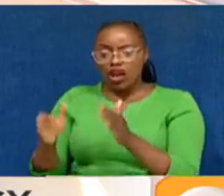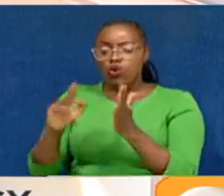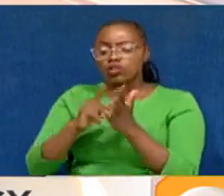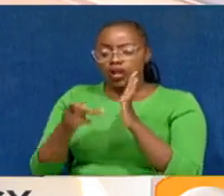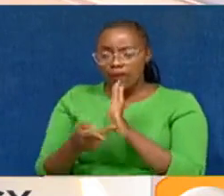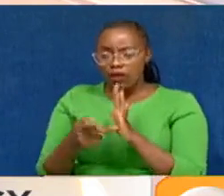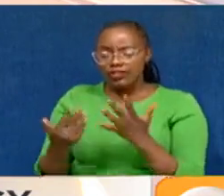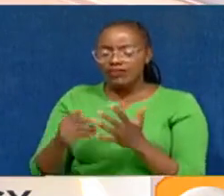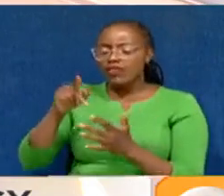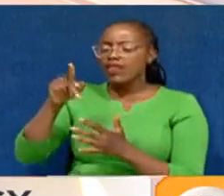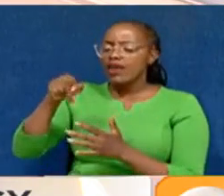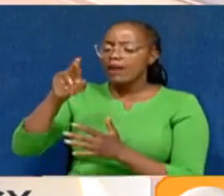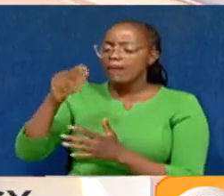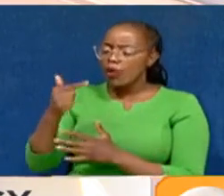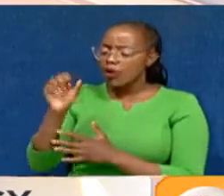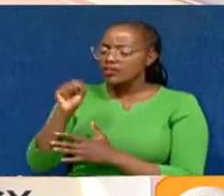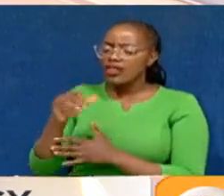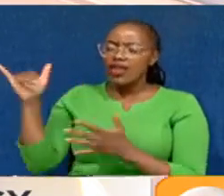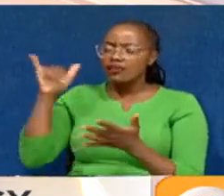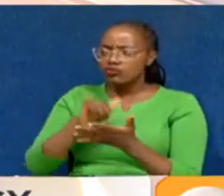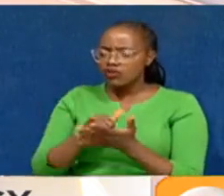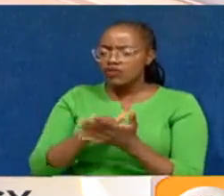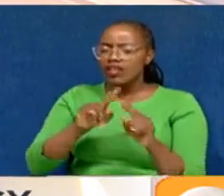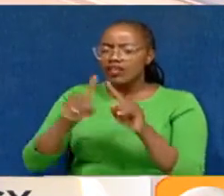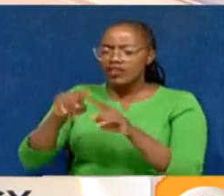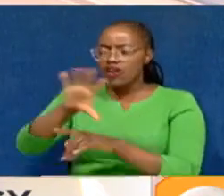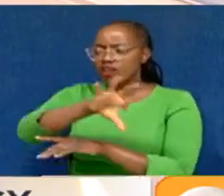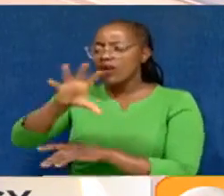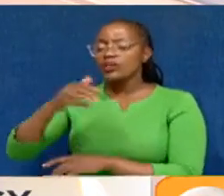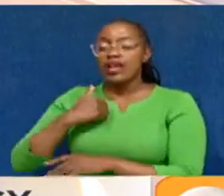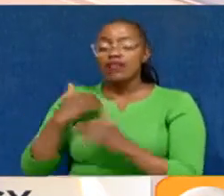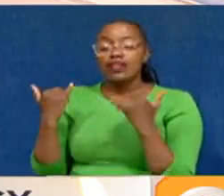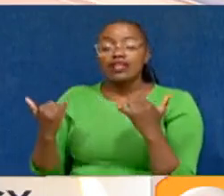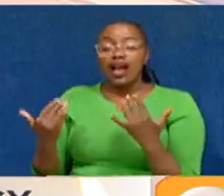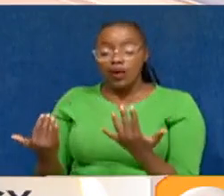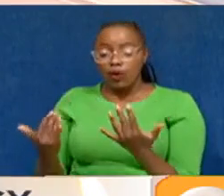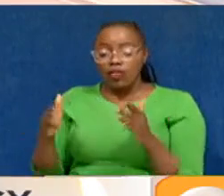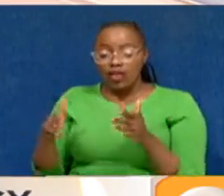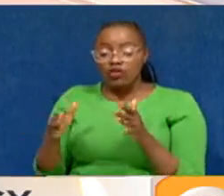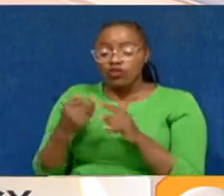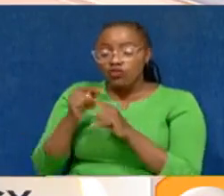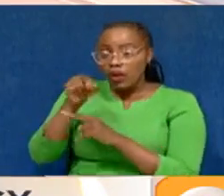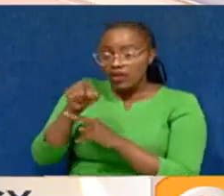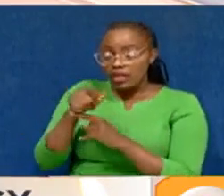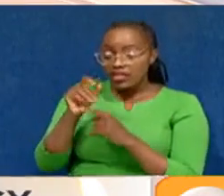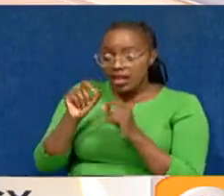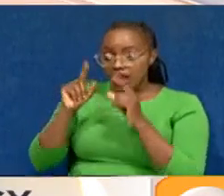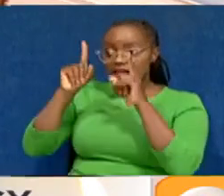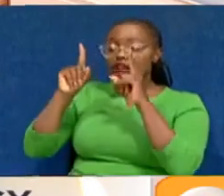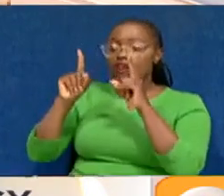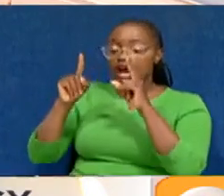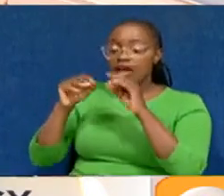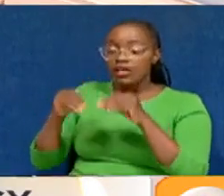projects, rail, ports, airports, we have airports in several counties in this country today, arose from that realization that you